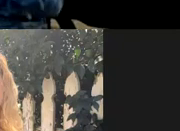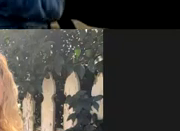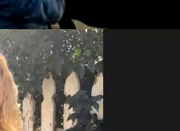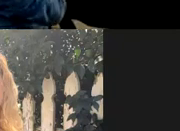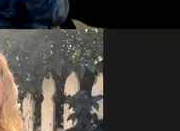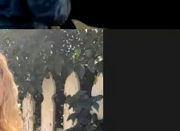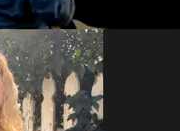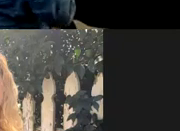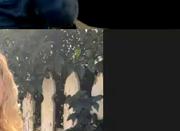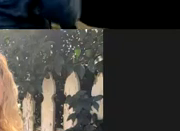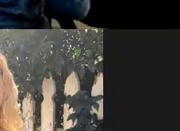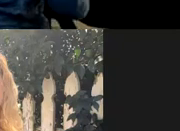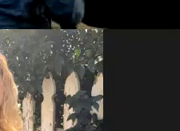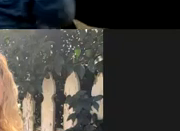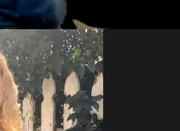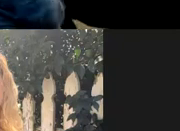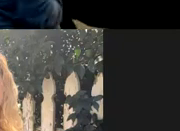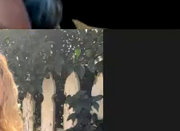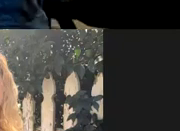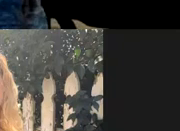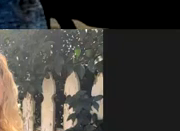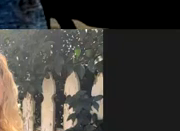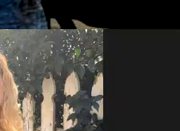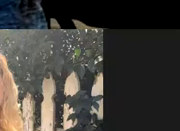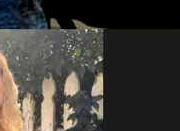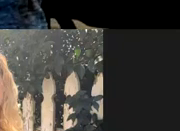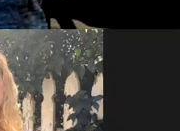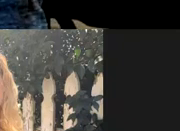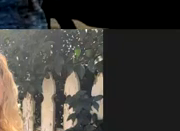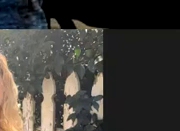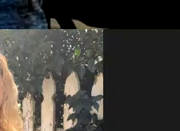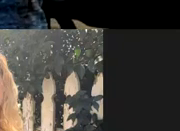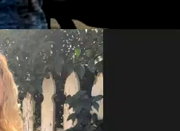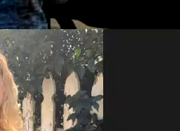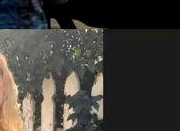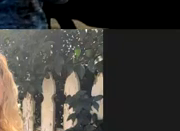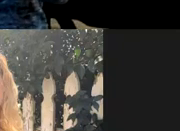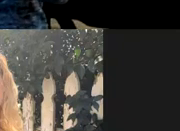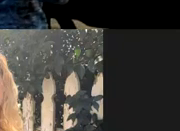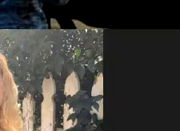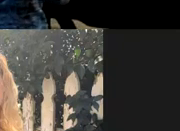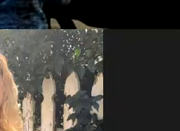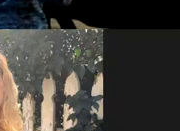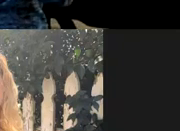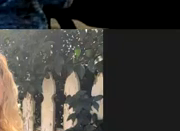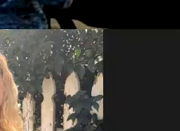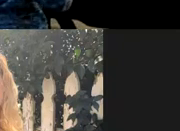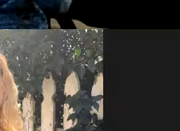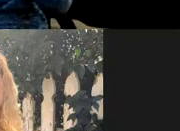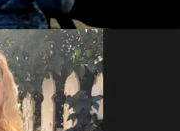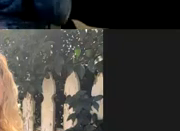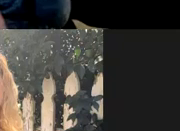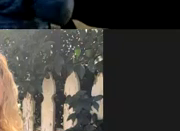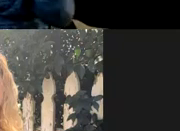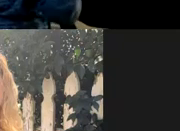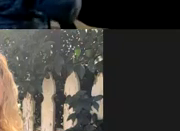start to have enforcement of this new law, we're going to continue to see discrimination and landlords